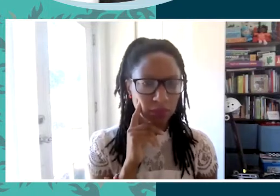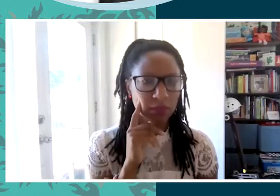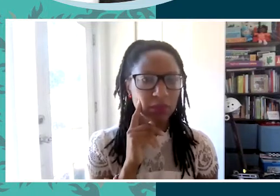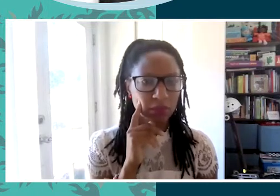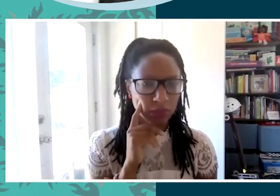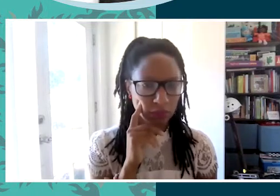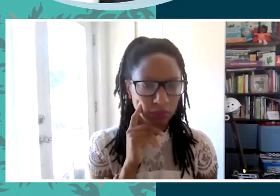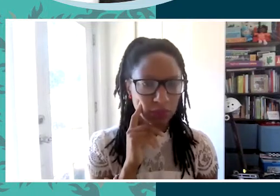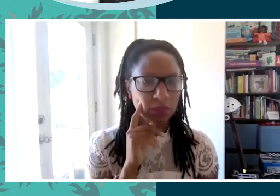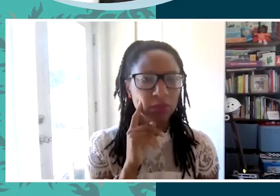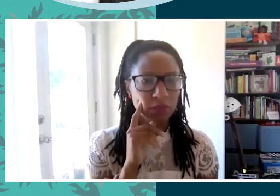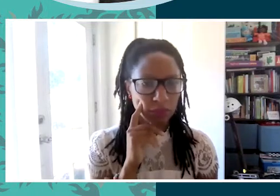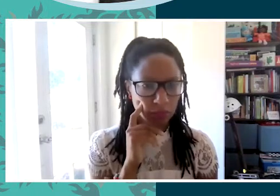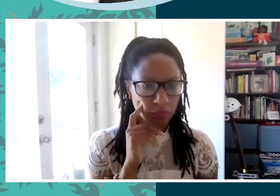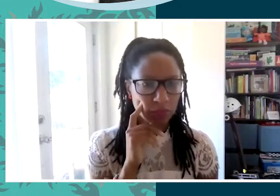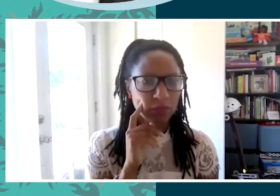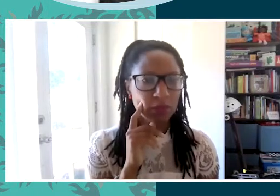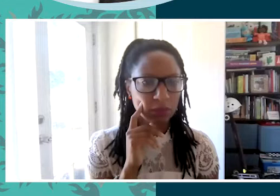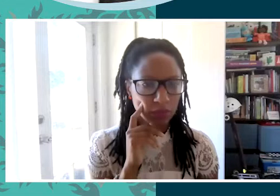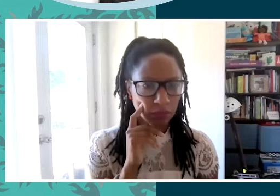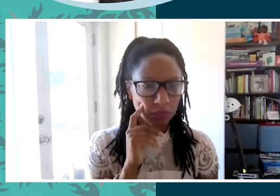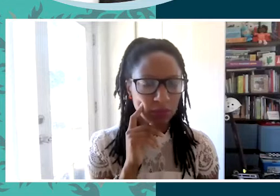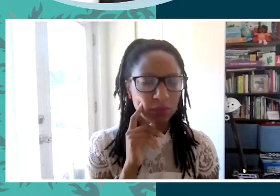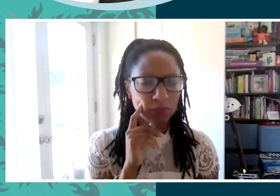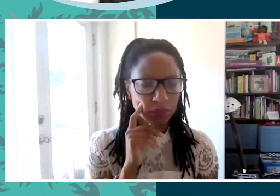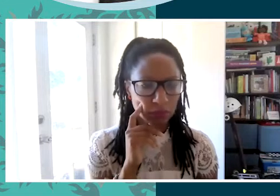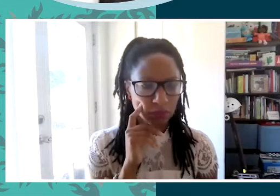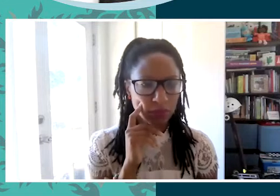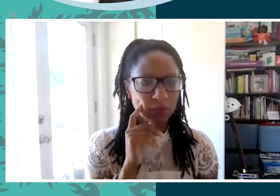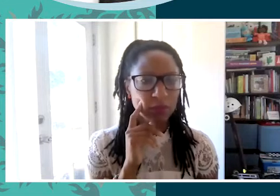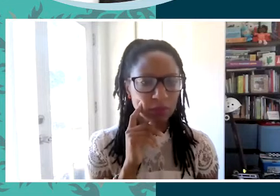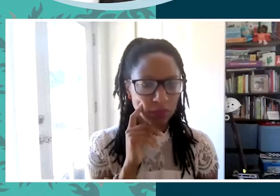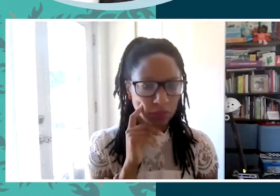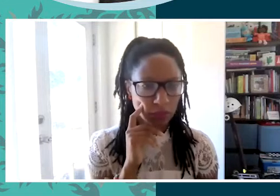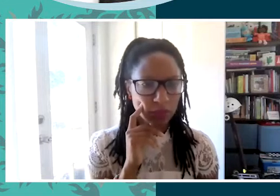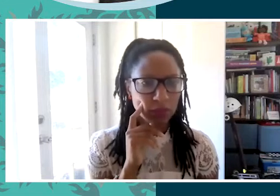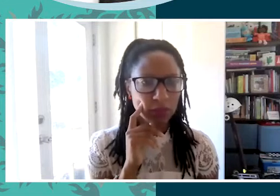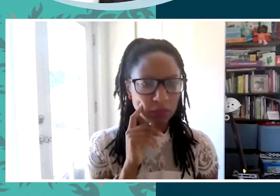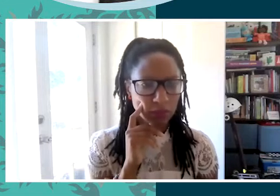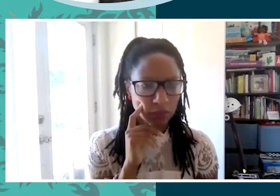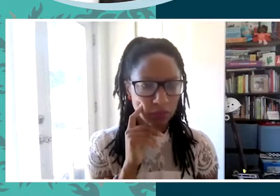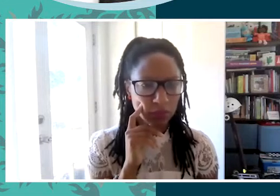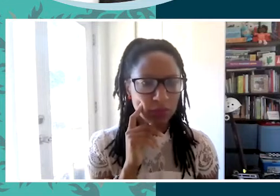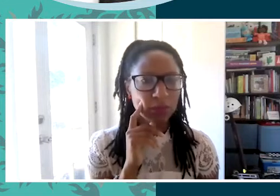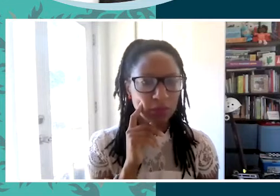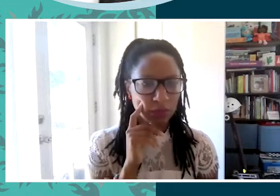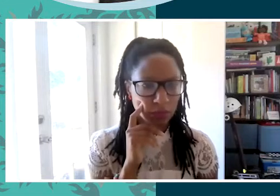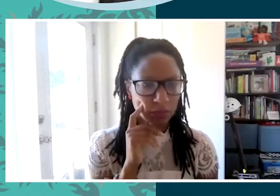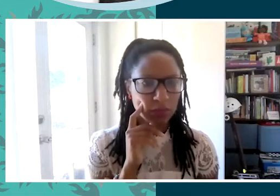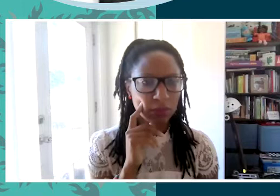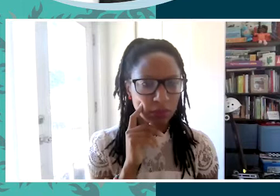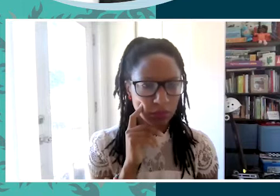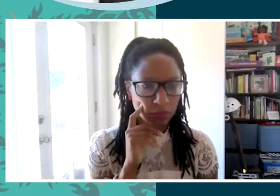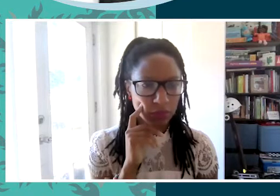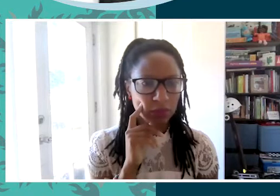of be able to move through that without breaking down. And what was on the other side is just amazing. So it's really a